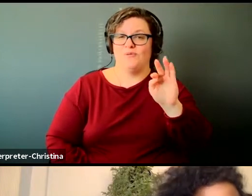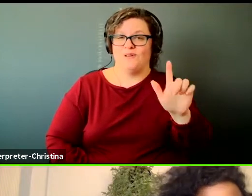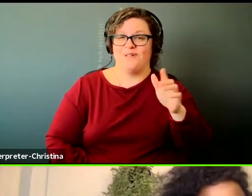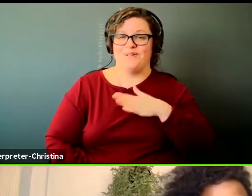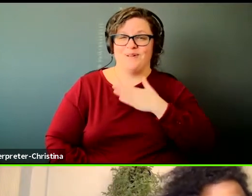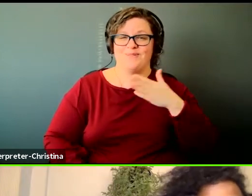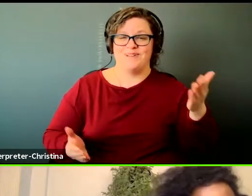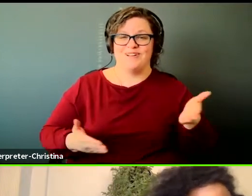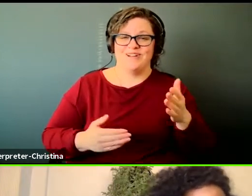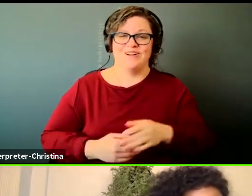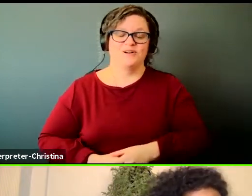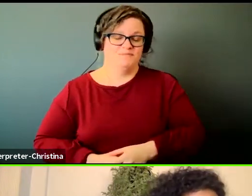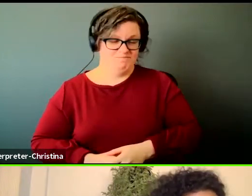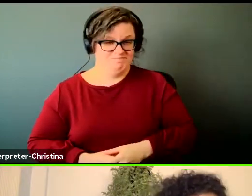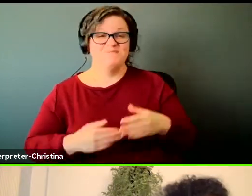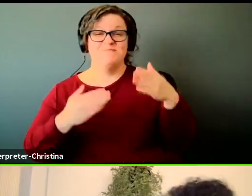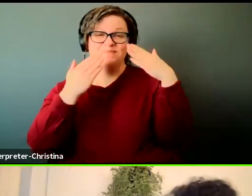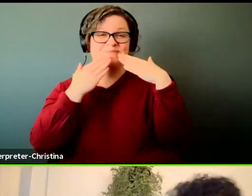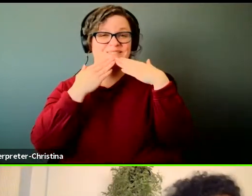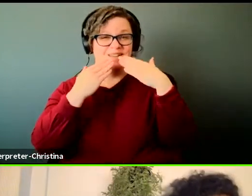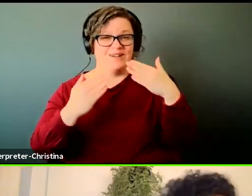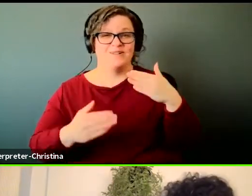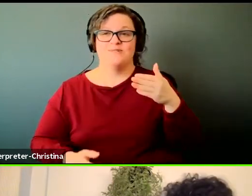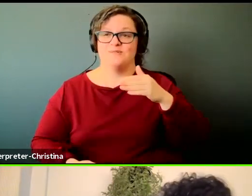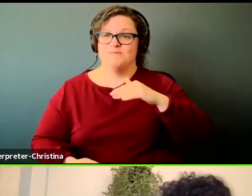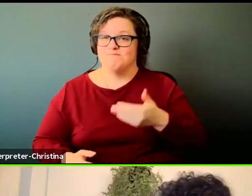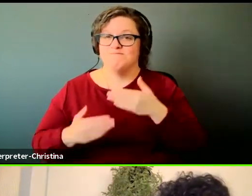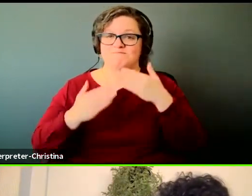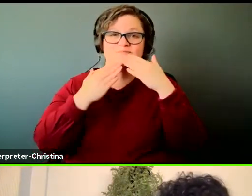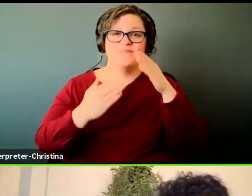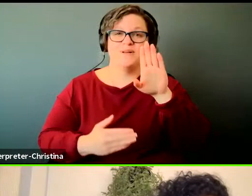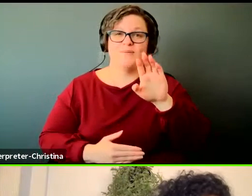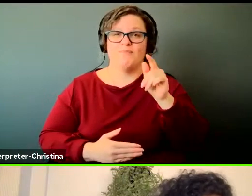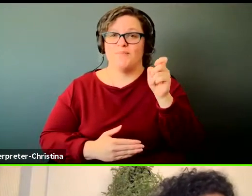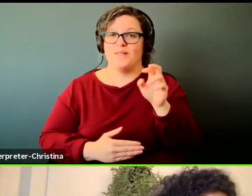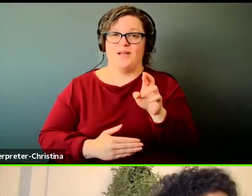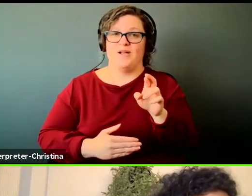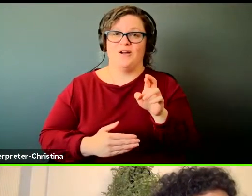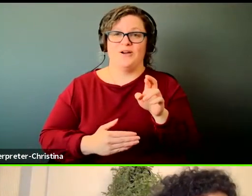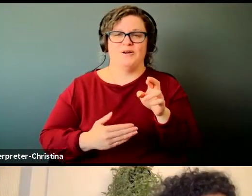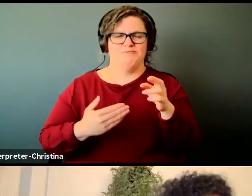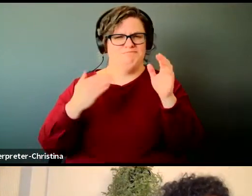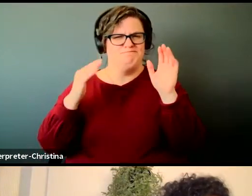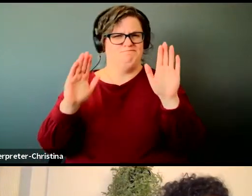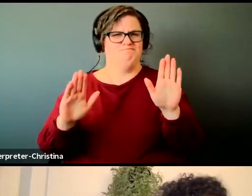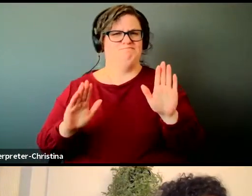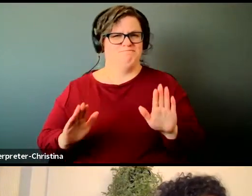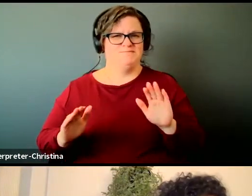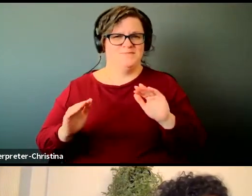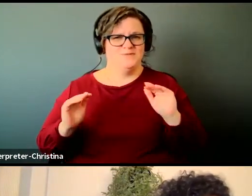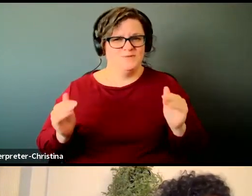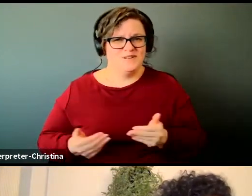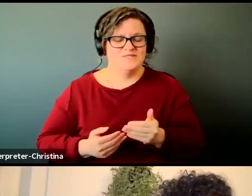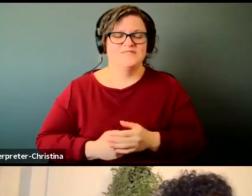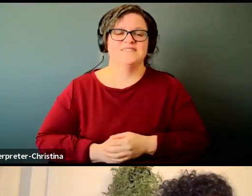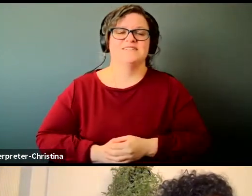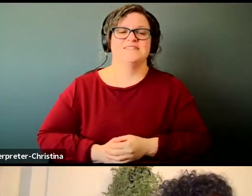Thank you. Thank you so much for having me. Thank you, Blair, for such a generous introduction.